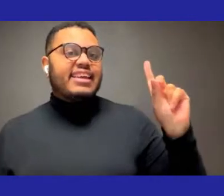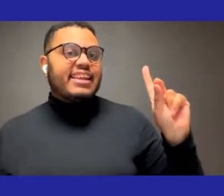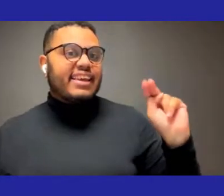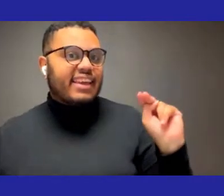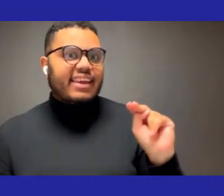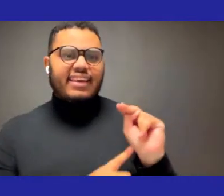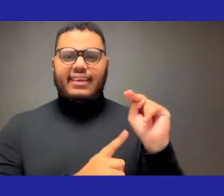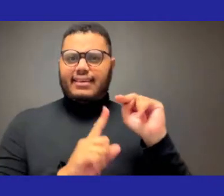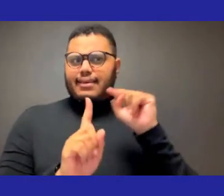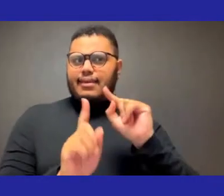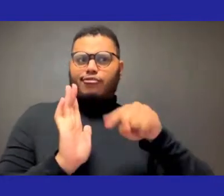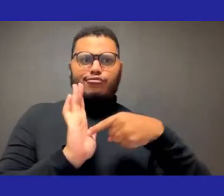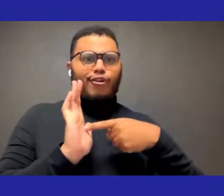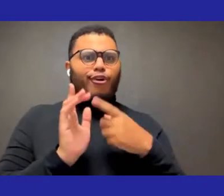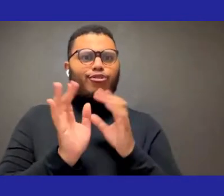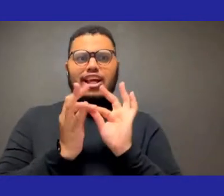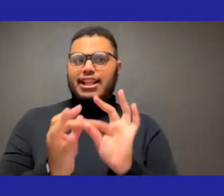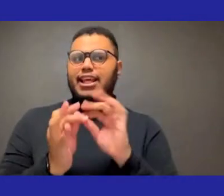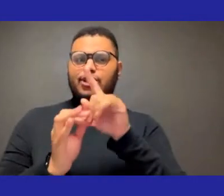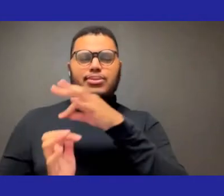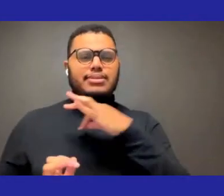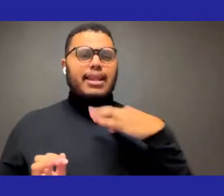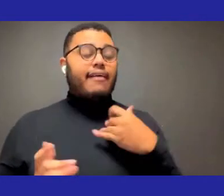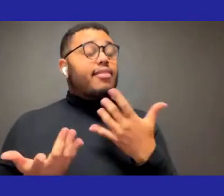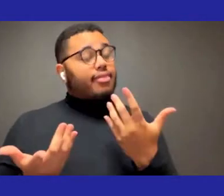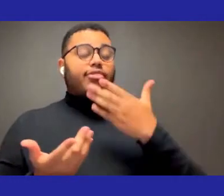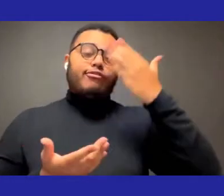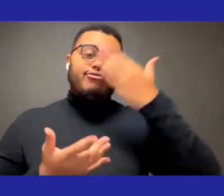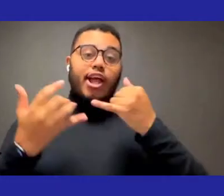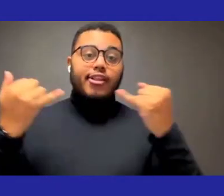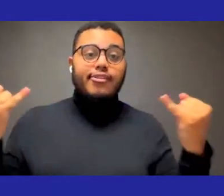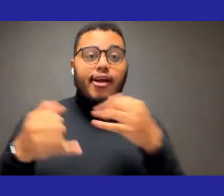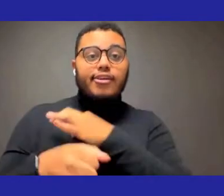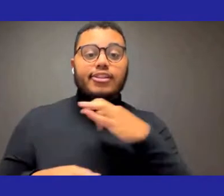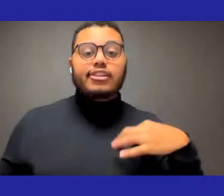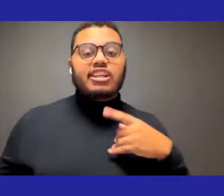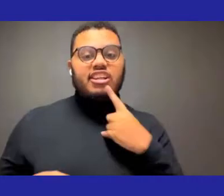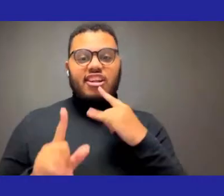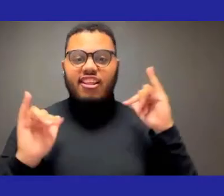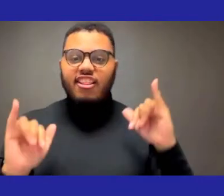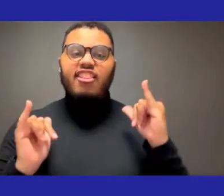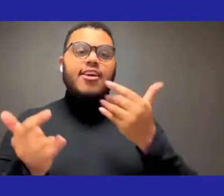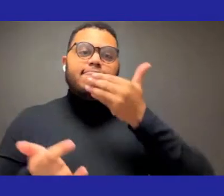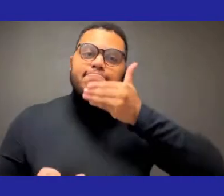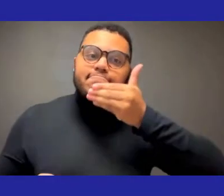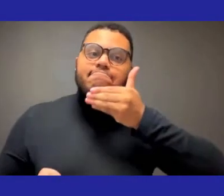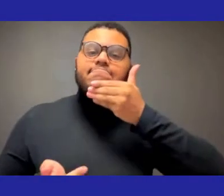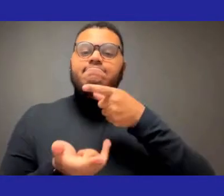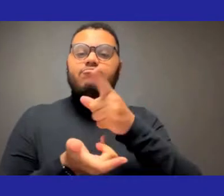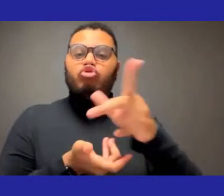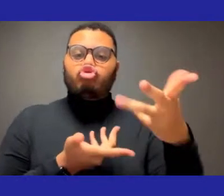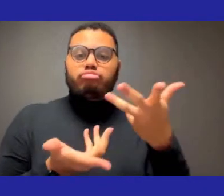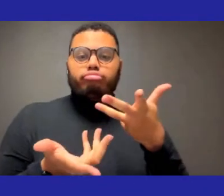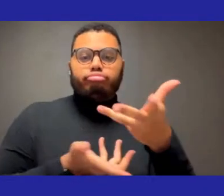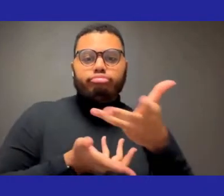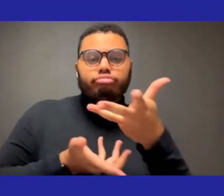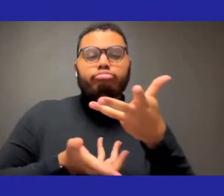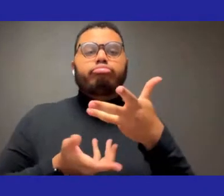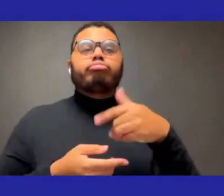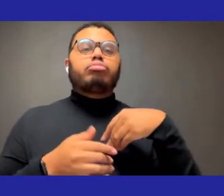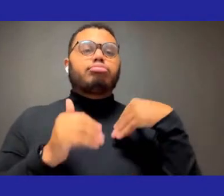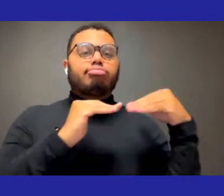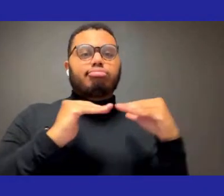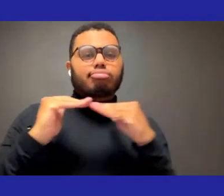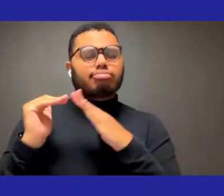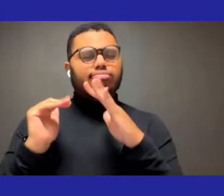then the frontline staff, making sure that they're, you know, kind to their peers. And so with all of the tactics, we aligned it